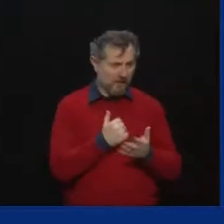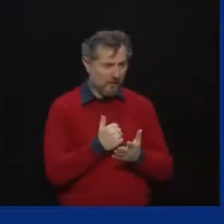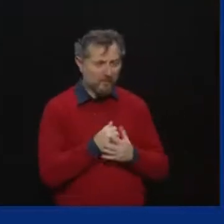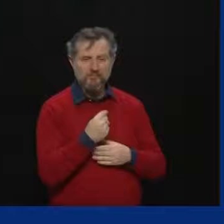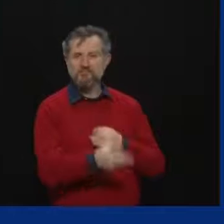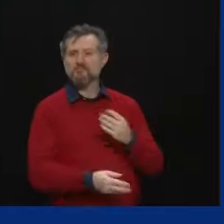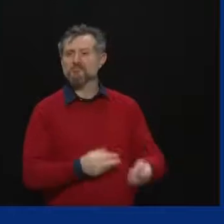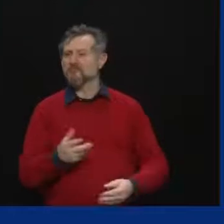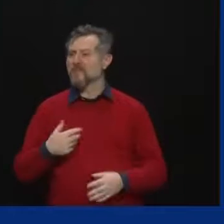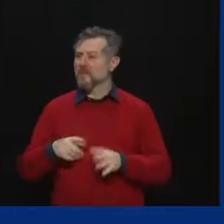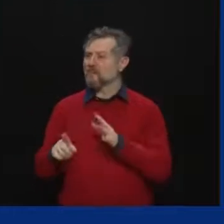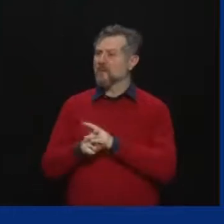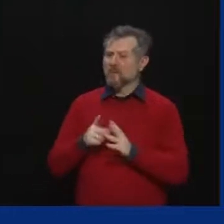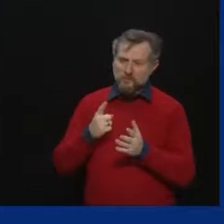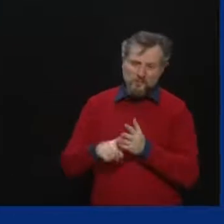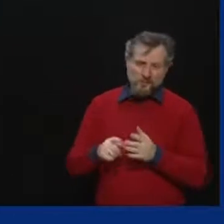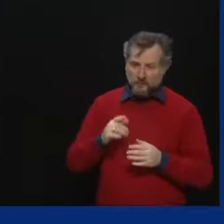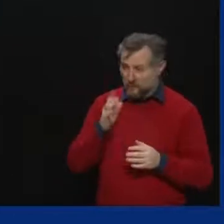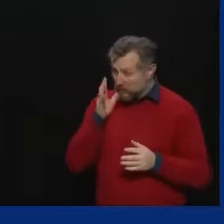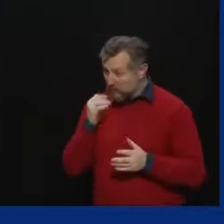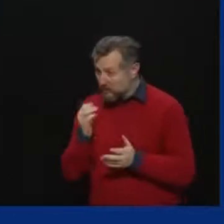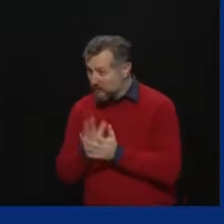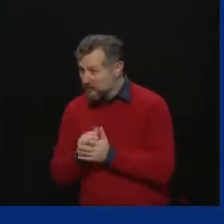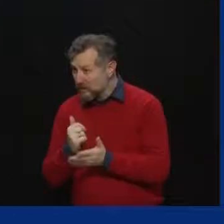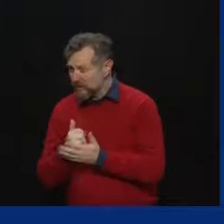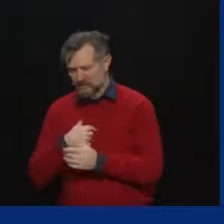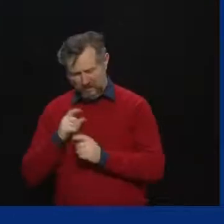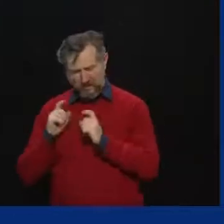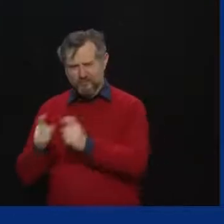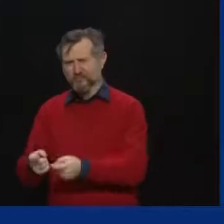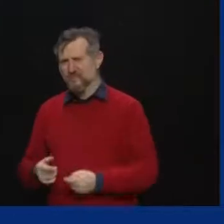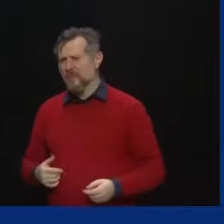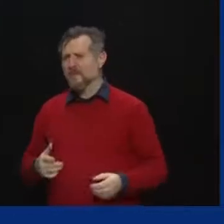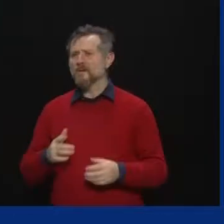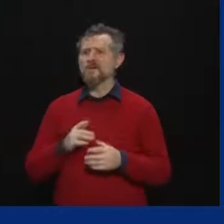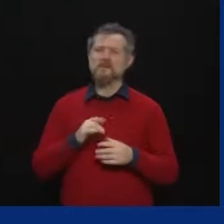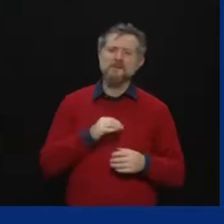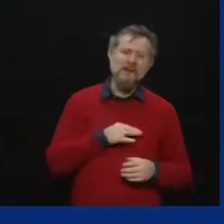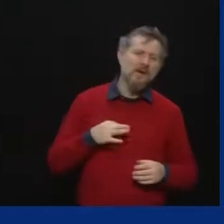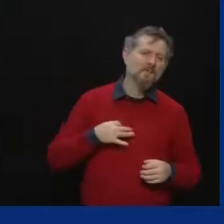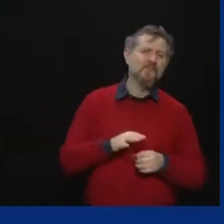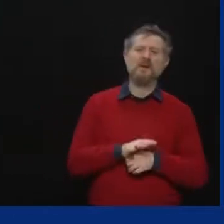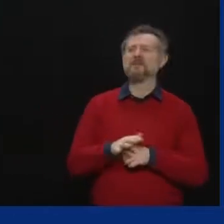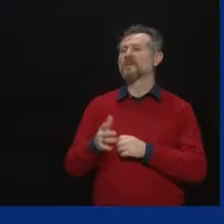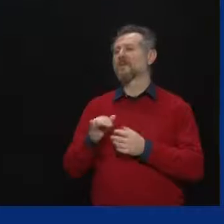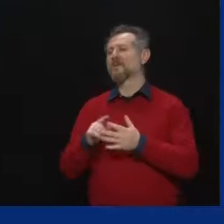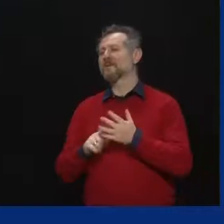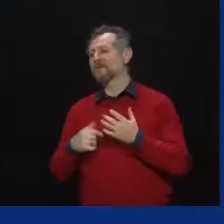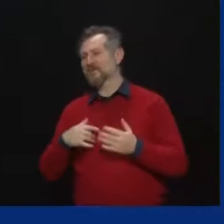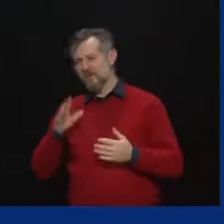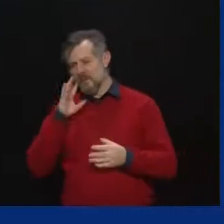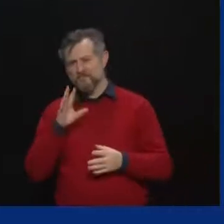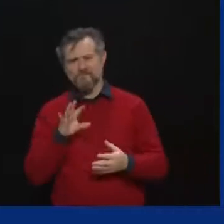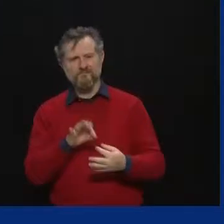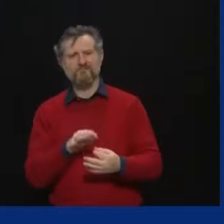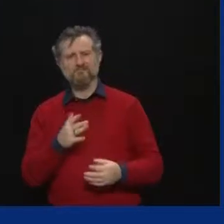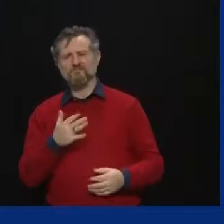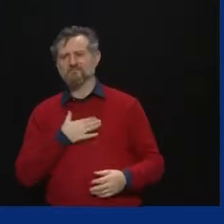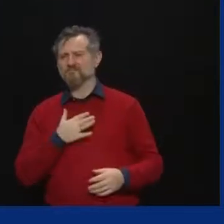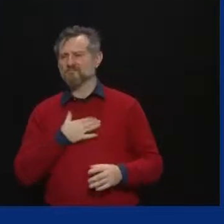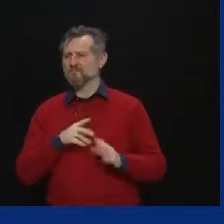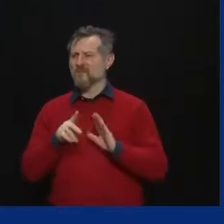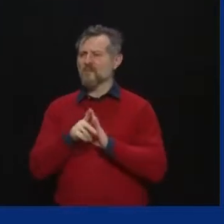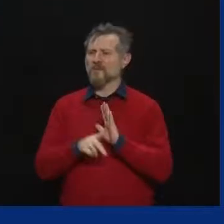assistance because we've been asked for help. We'll give them resources. We'll give them personnel. We're going to be engaged. We are engaged. This is our policy. This is the New